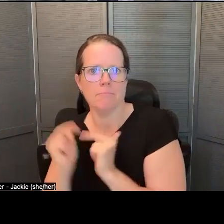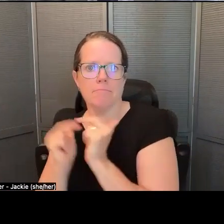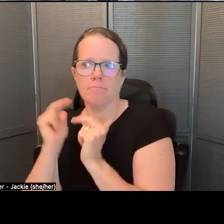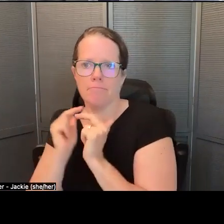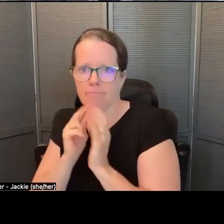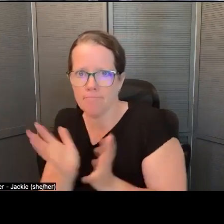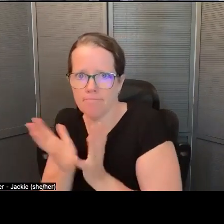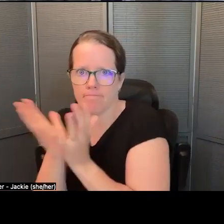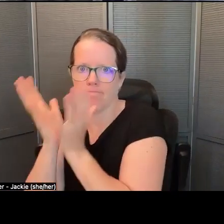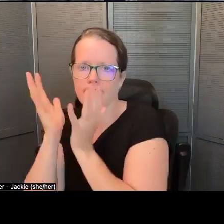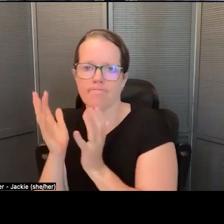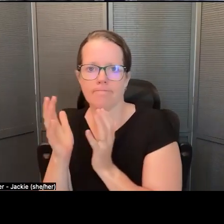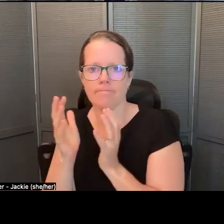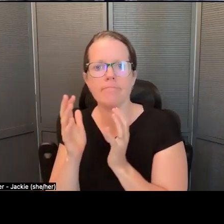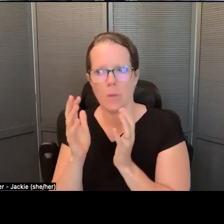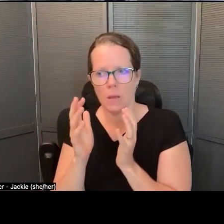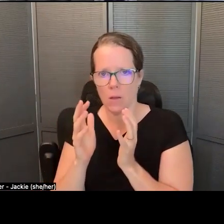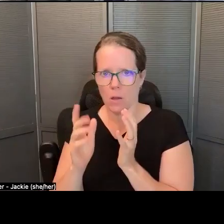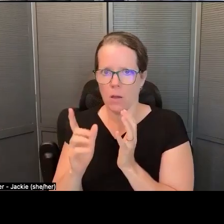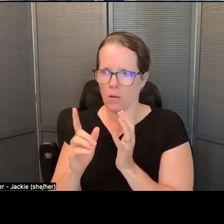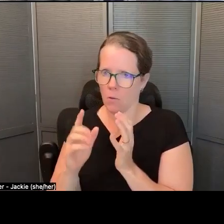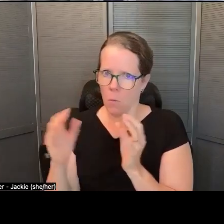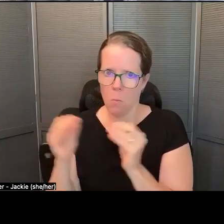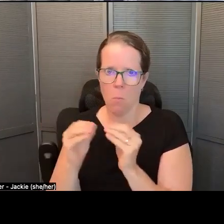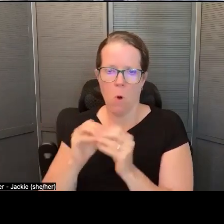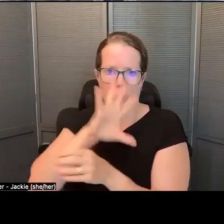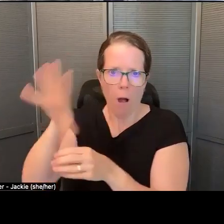redirecting or correcting people. Next slide.